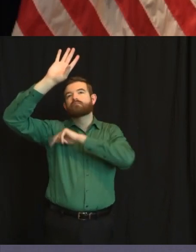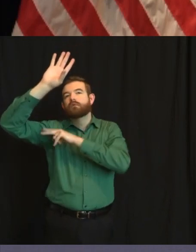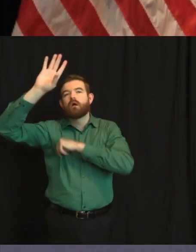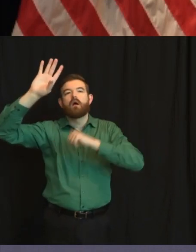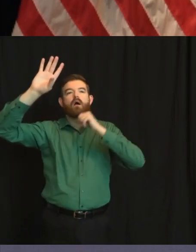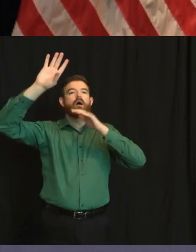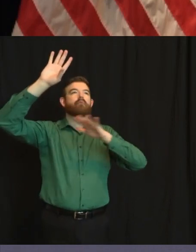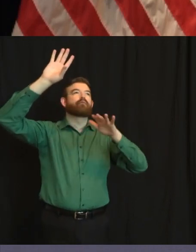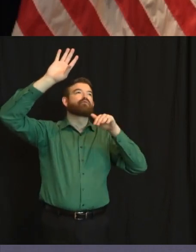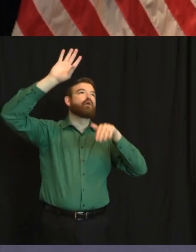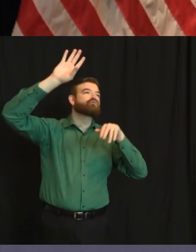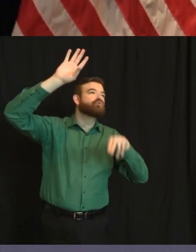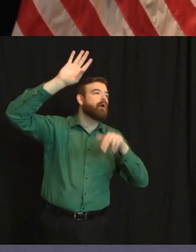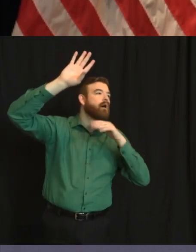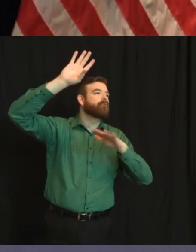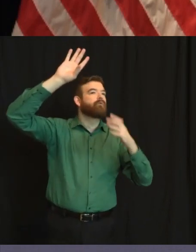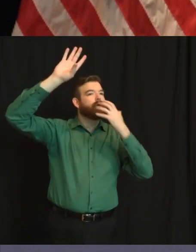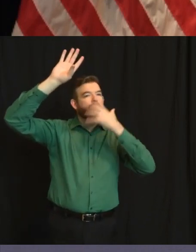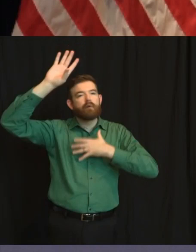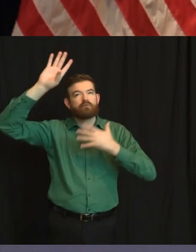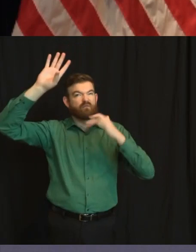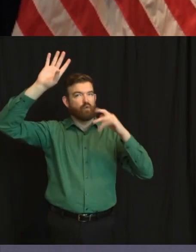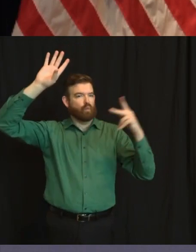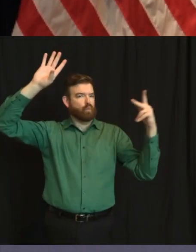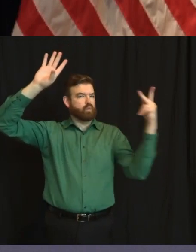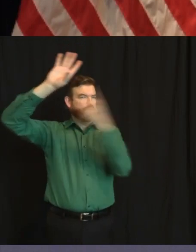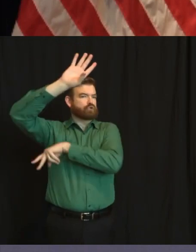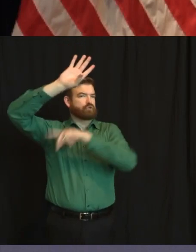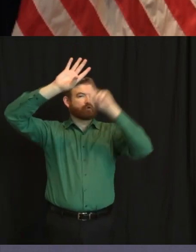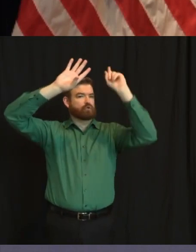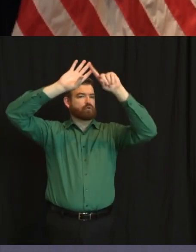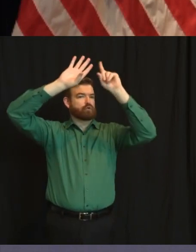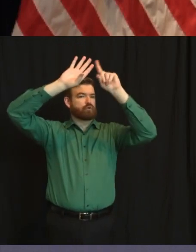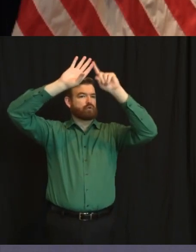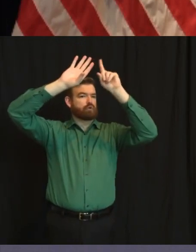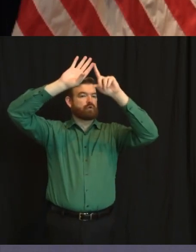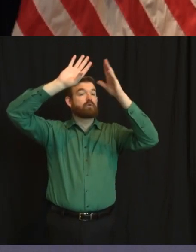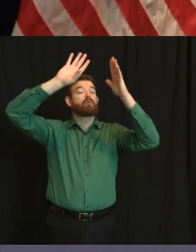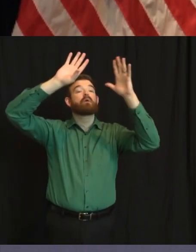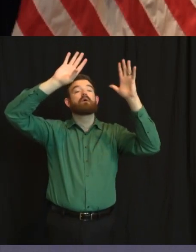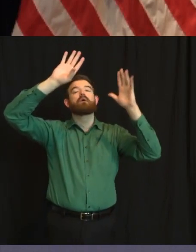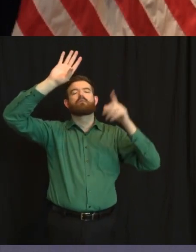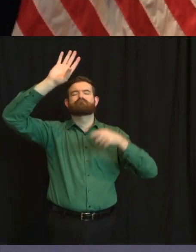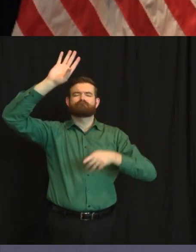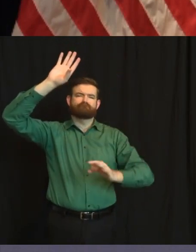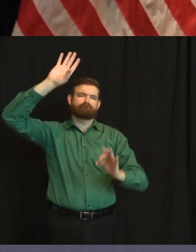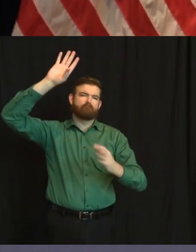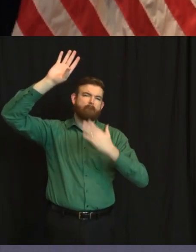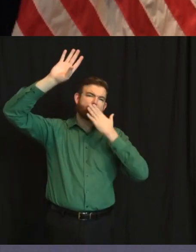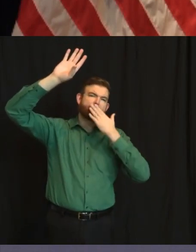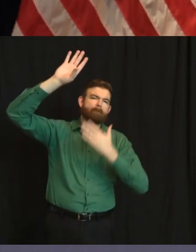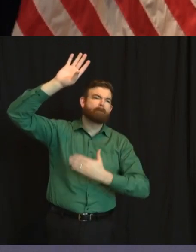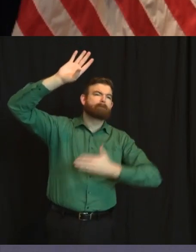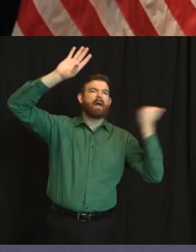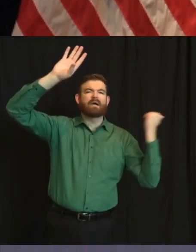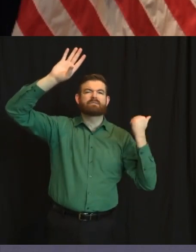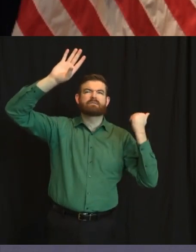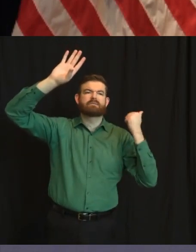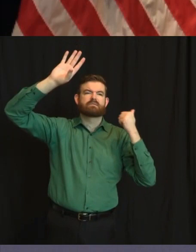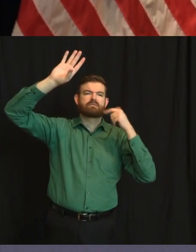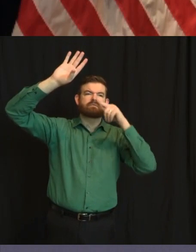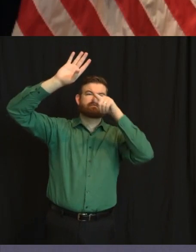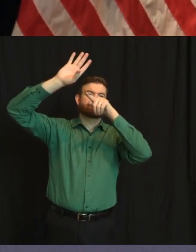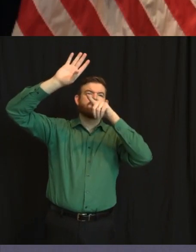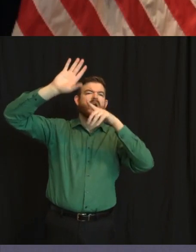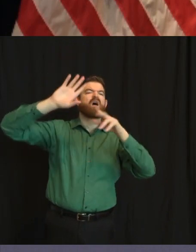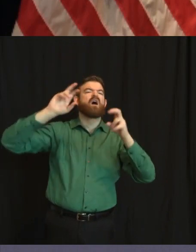cetera. And then the better curve, I'm not sure it was a best case curve, but I think it was the average result, was